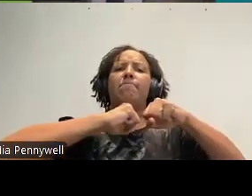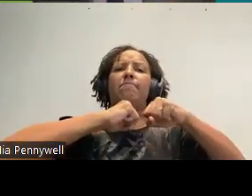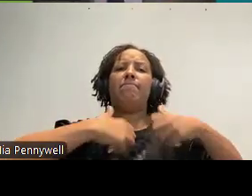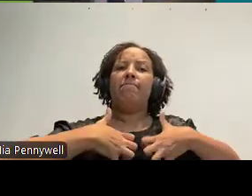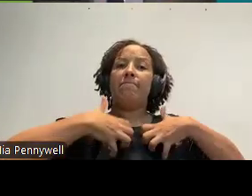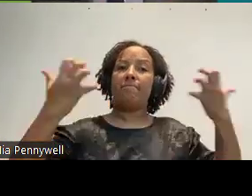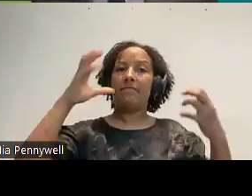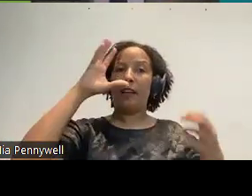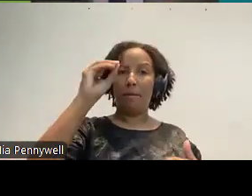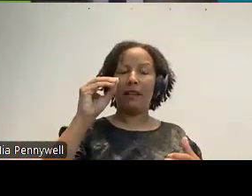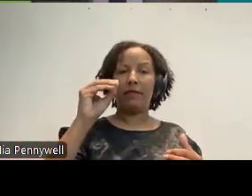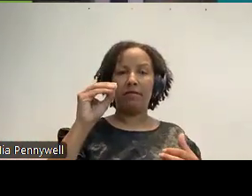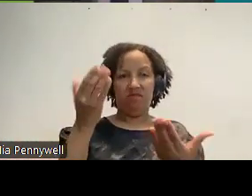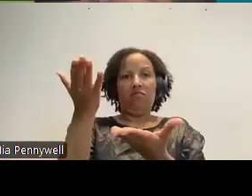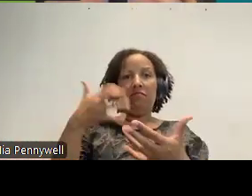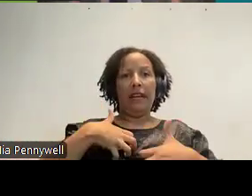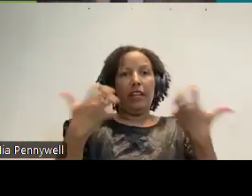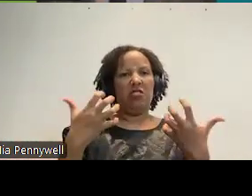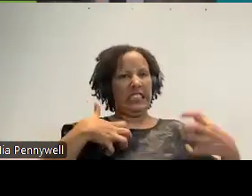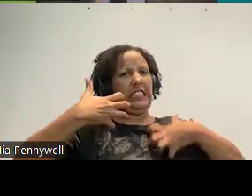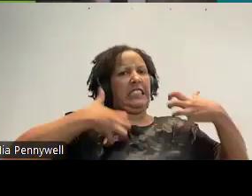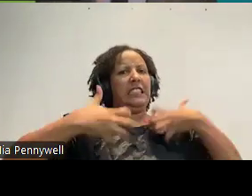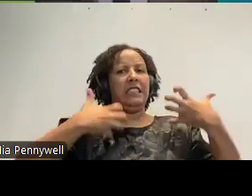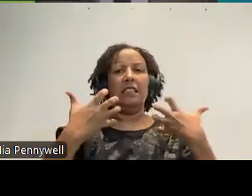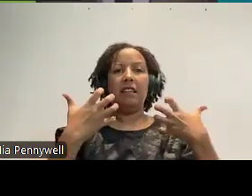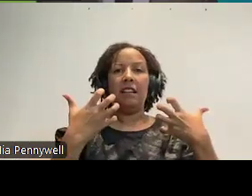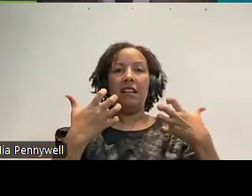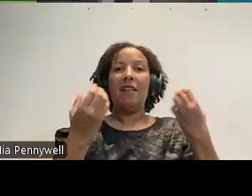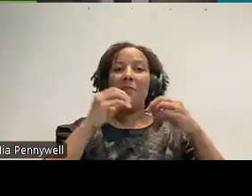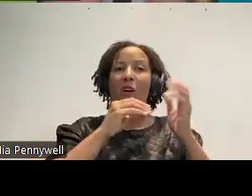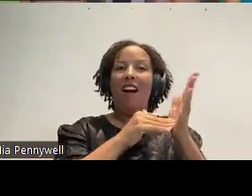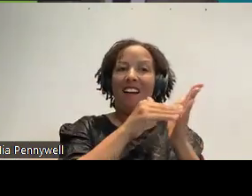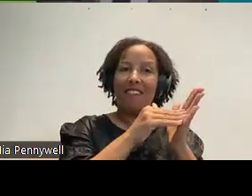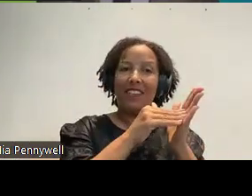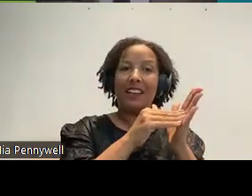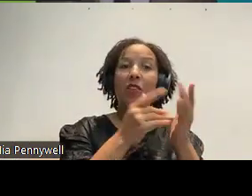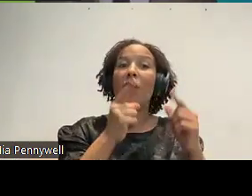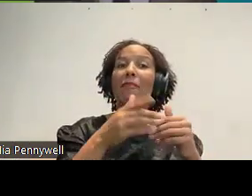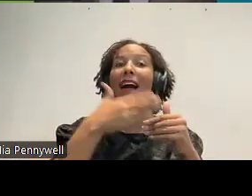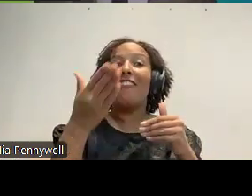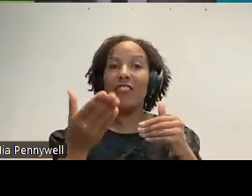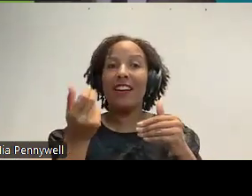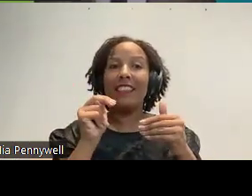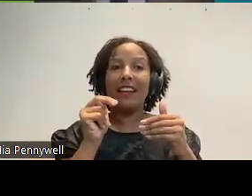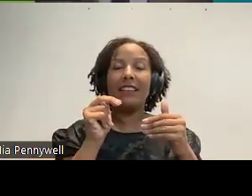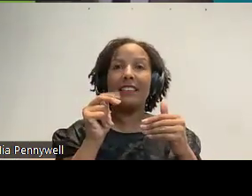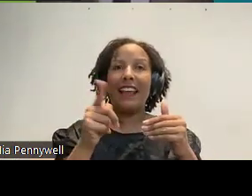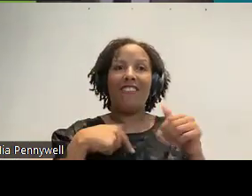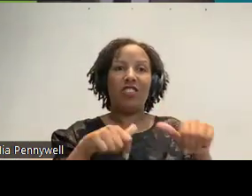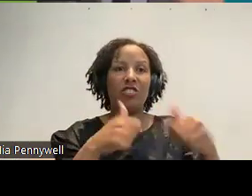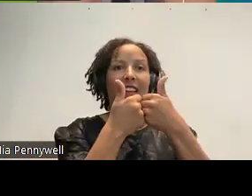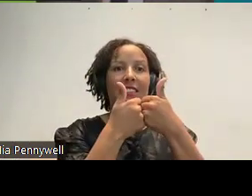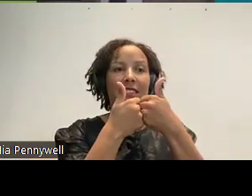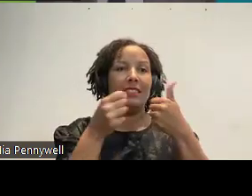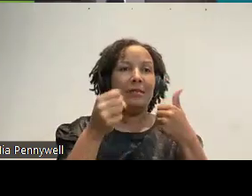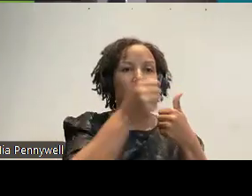to show up with the anger and the aggression more often, which is part of what leads to the criminalization challenges that they face. So then